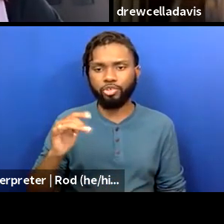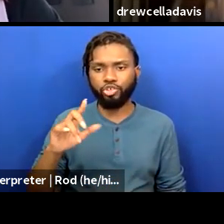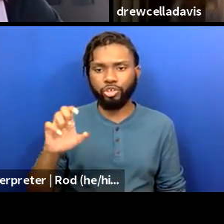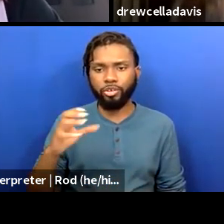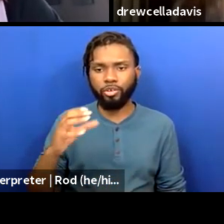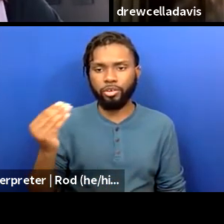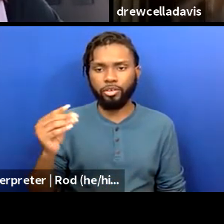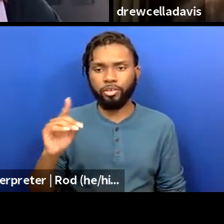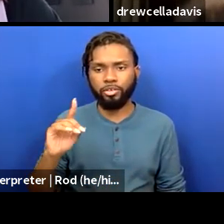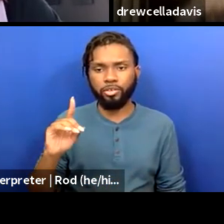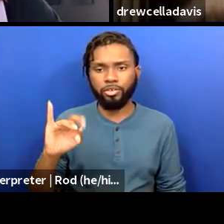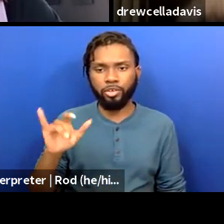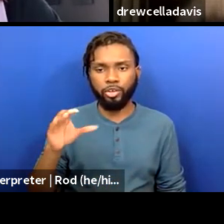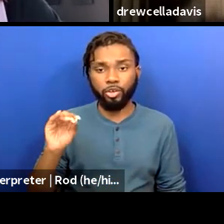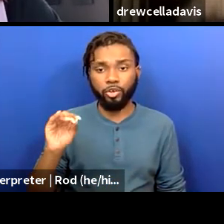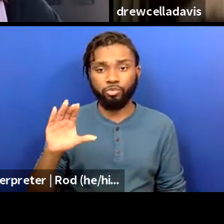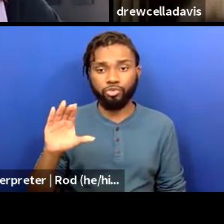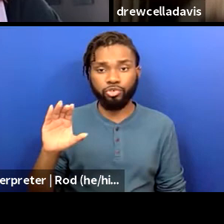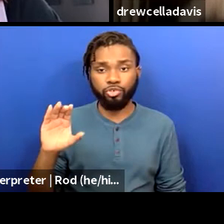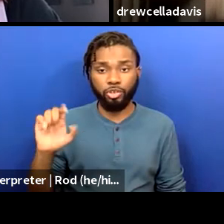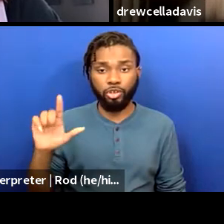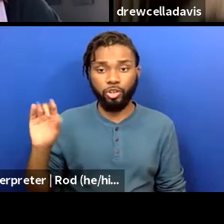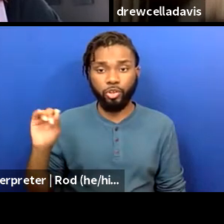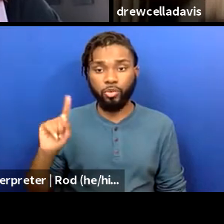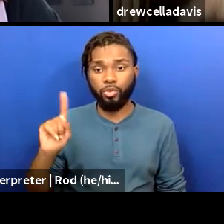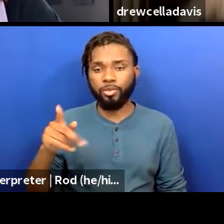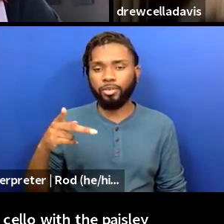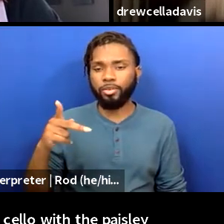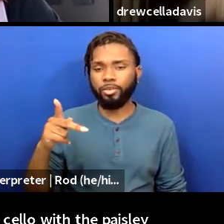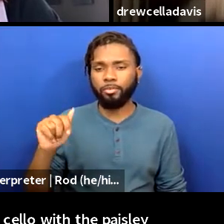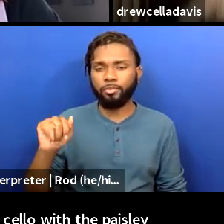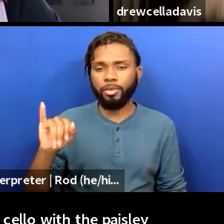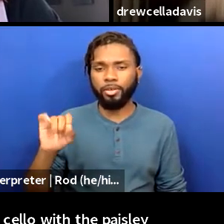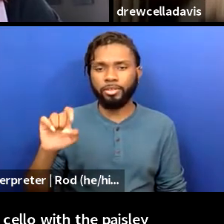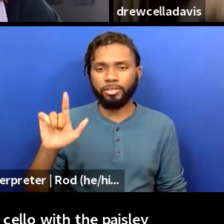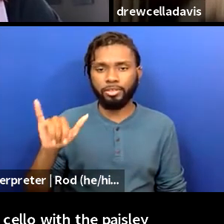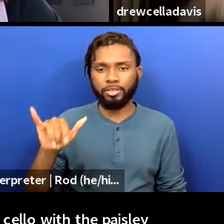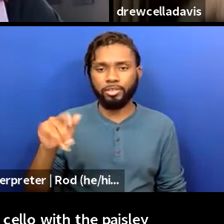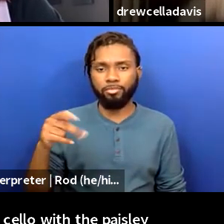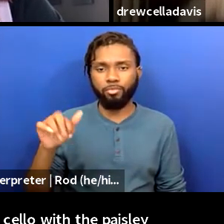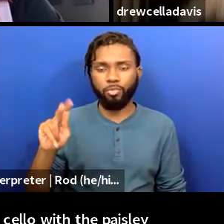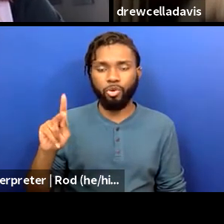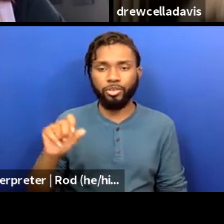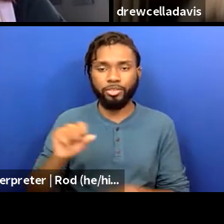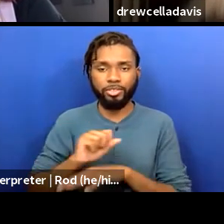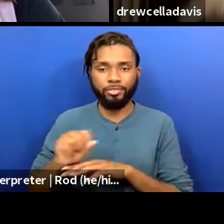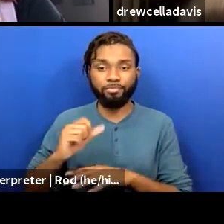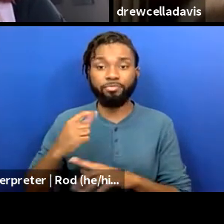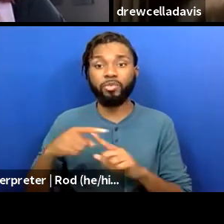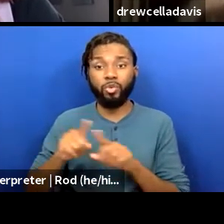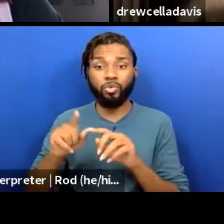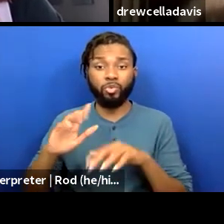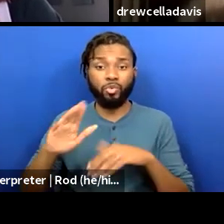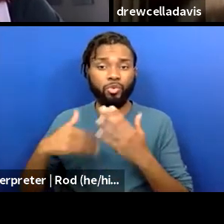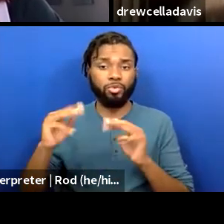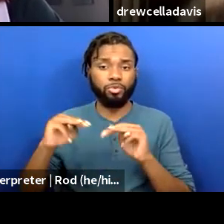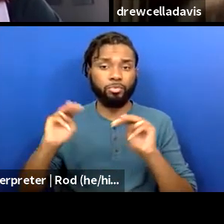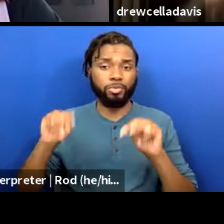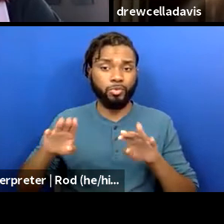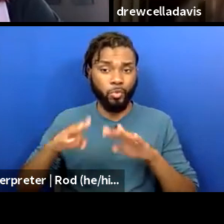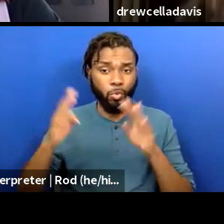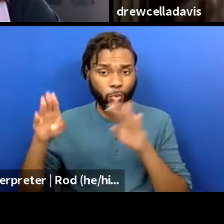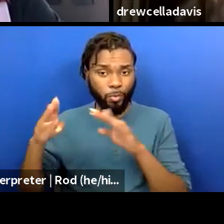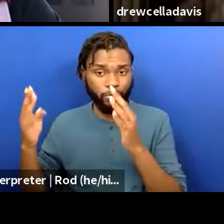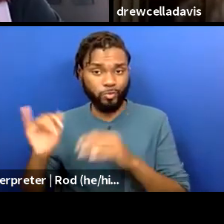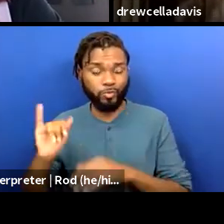Park stage. And all the museums as well were still open at that point, and